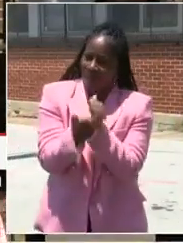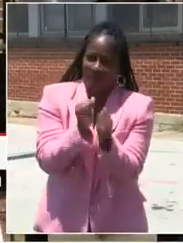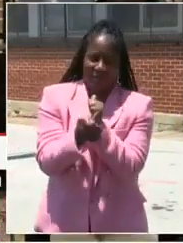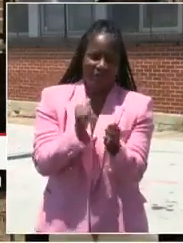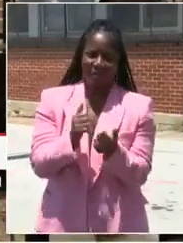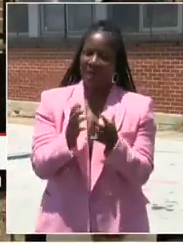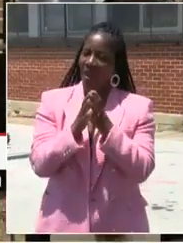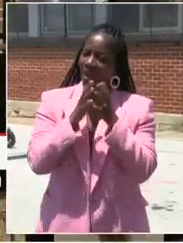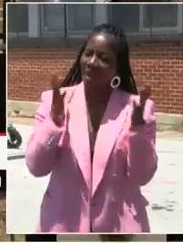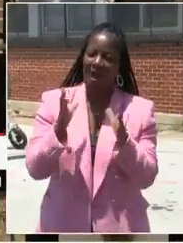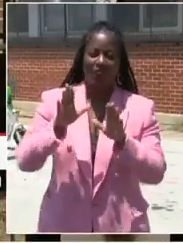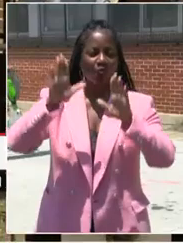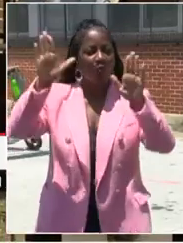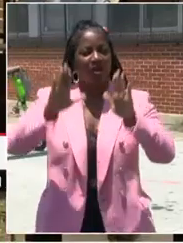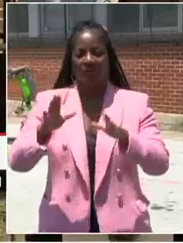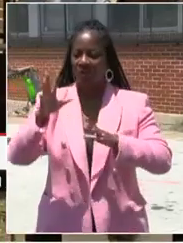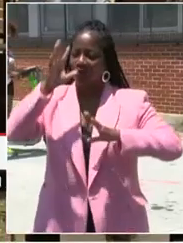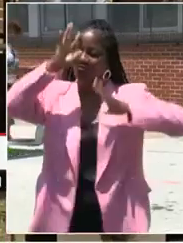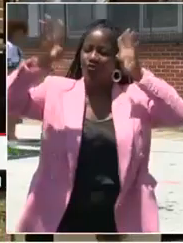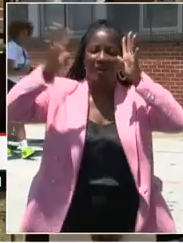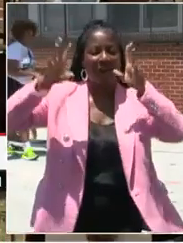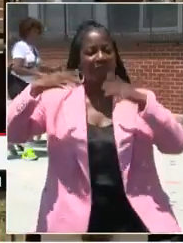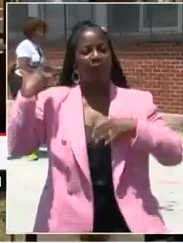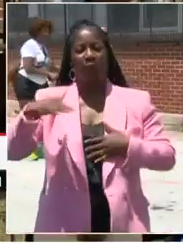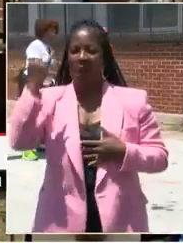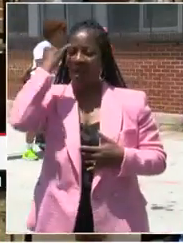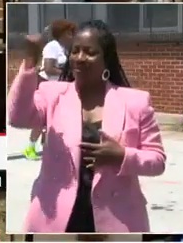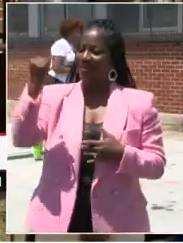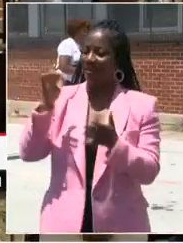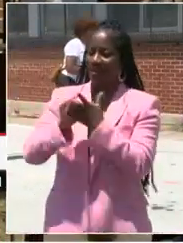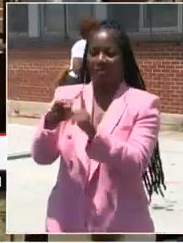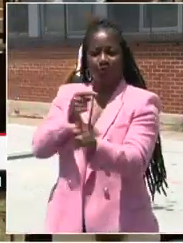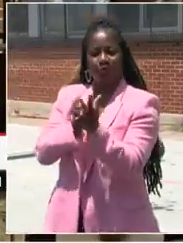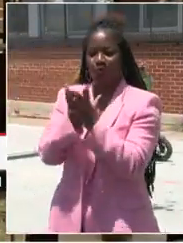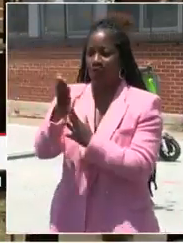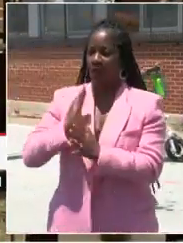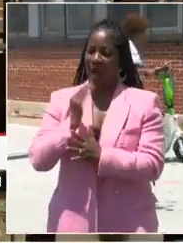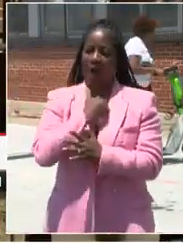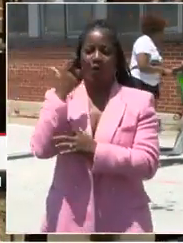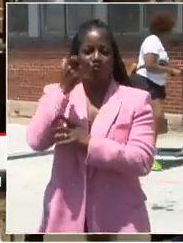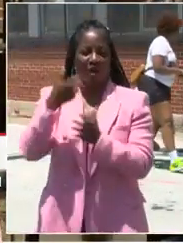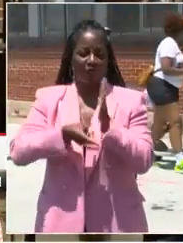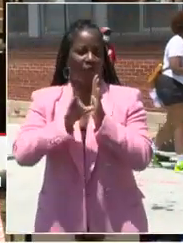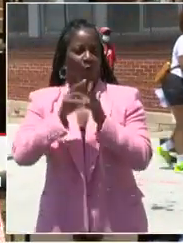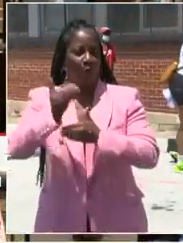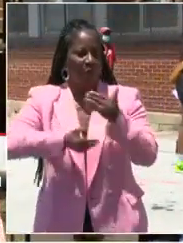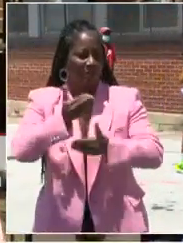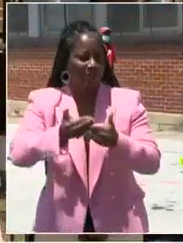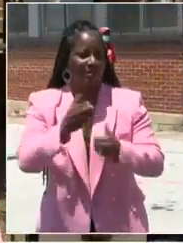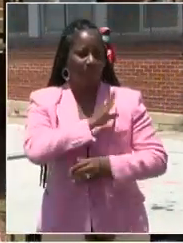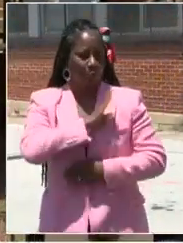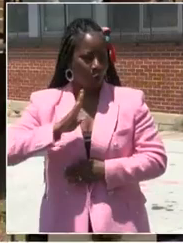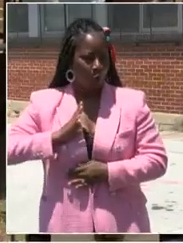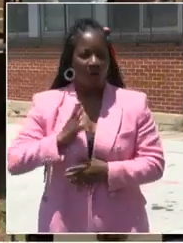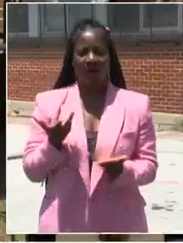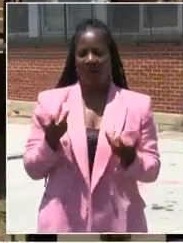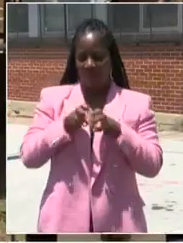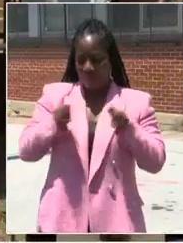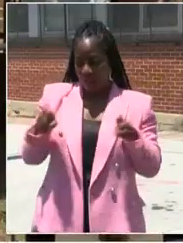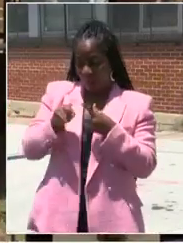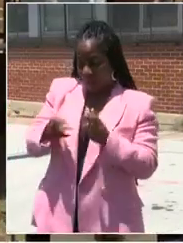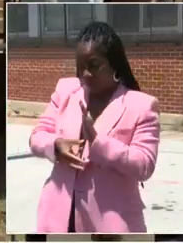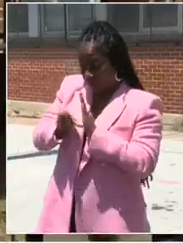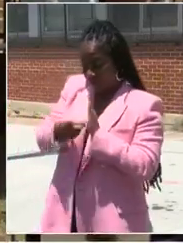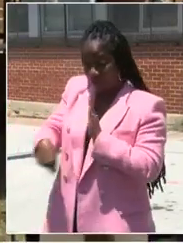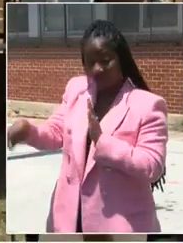of wonderful, creative, and innovative ideas that came through. The grant reviewing board and panel who reviewed the